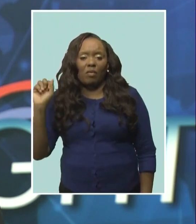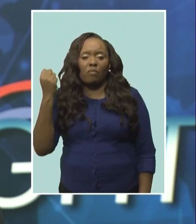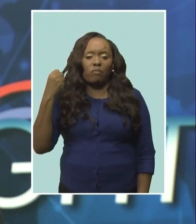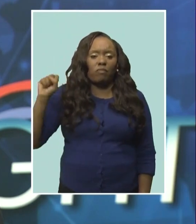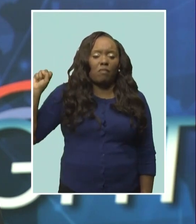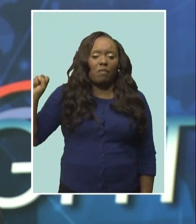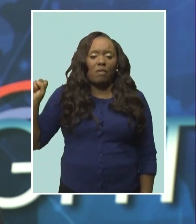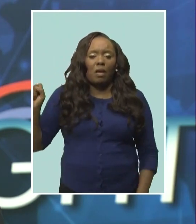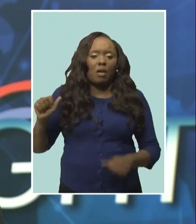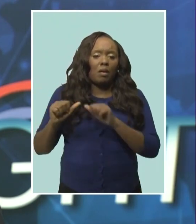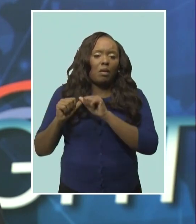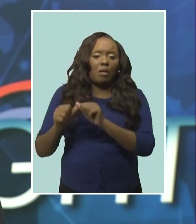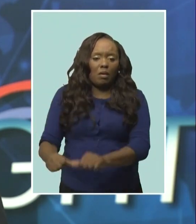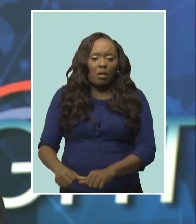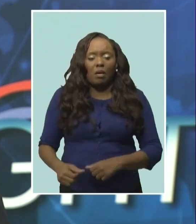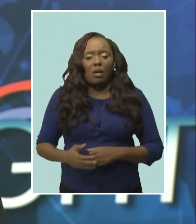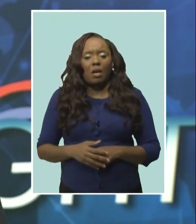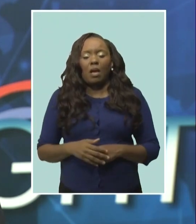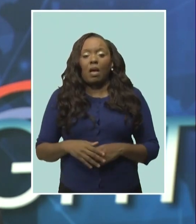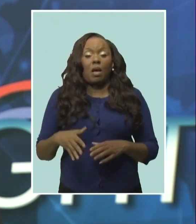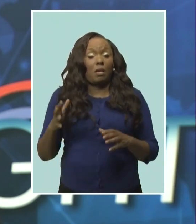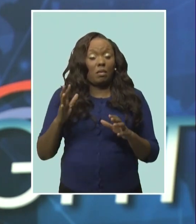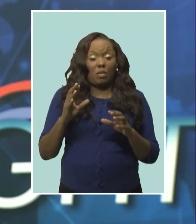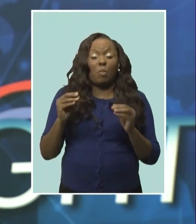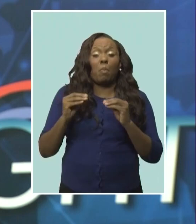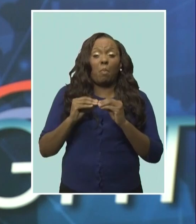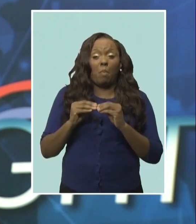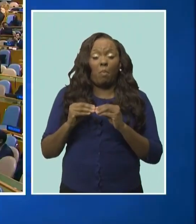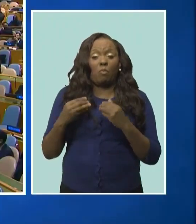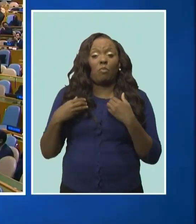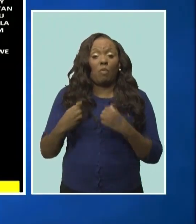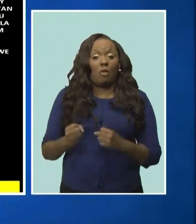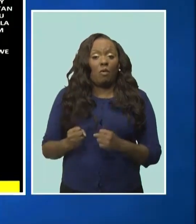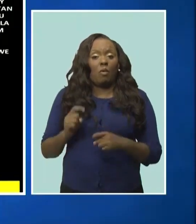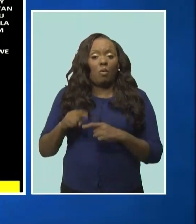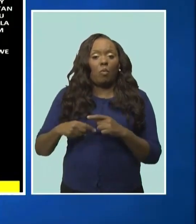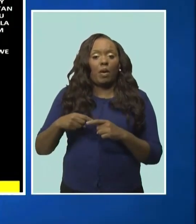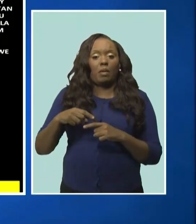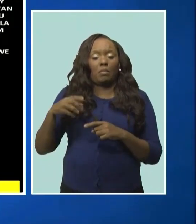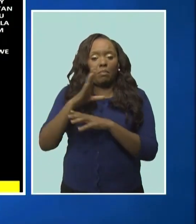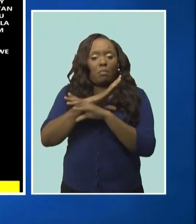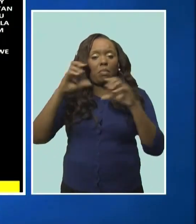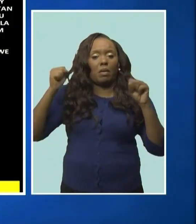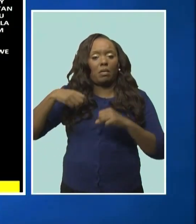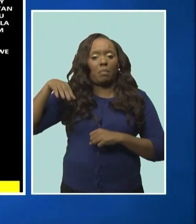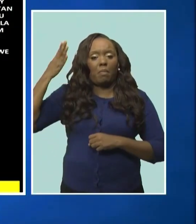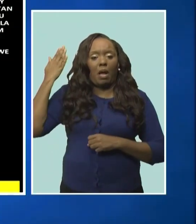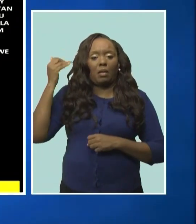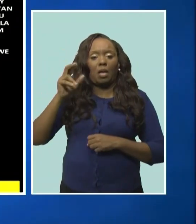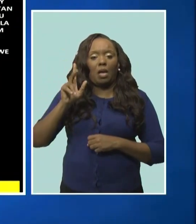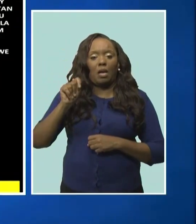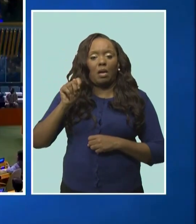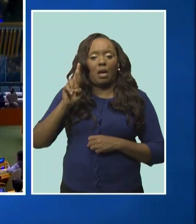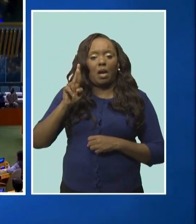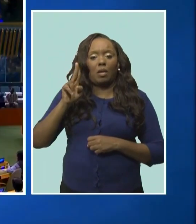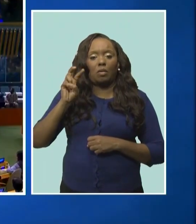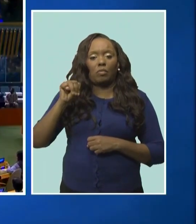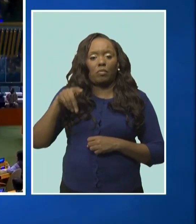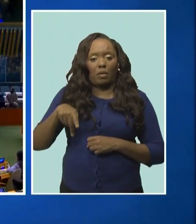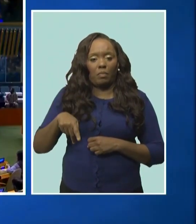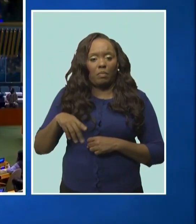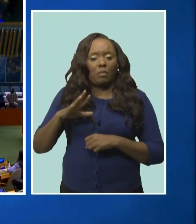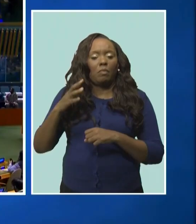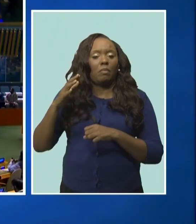former President Donald Trump. A total of 187 states voted for the resolution. Only 2 countries, the